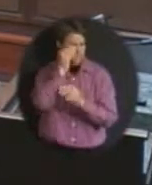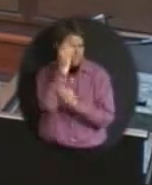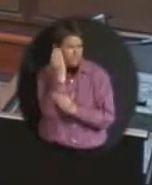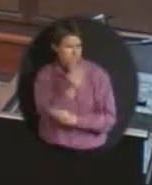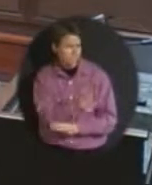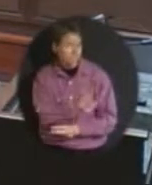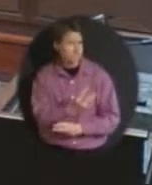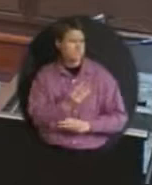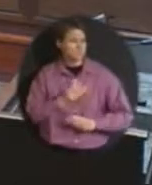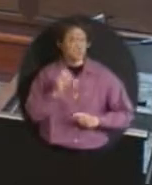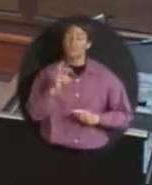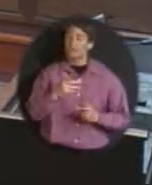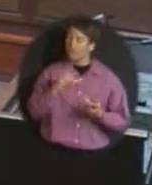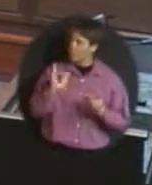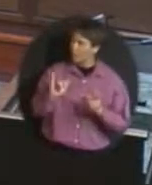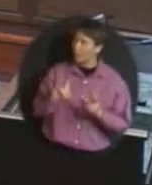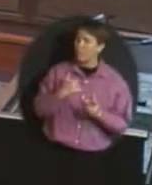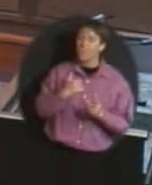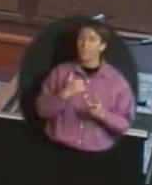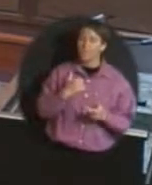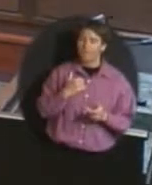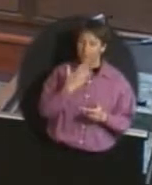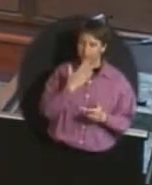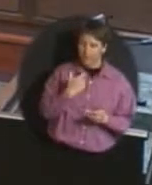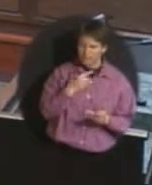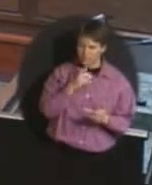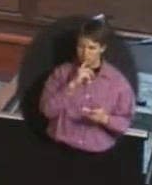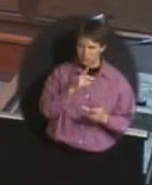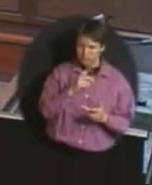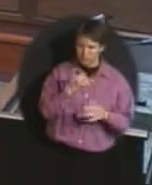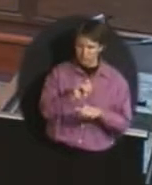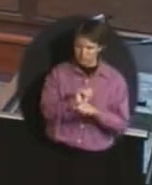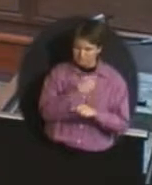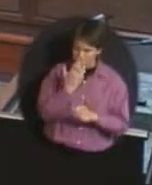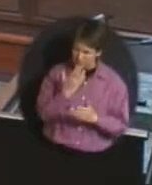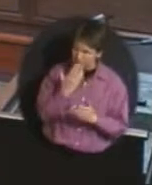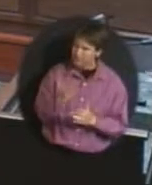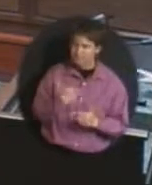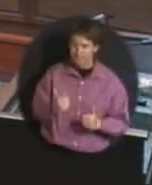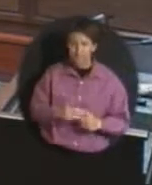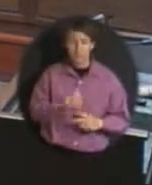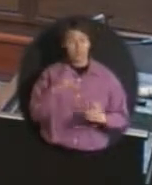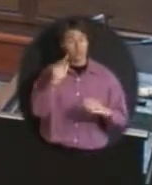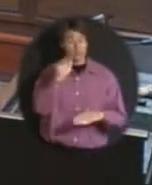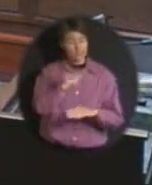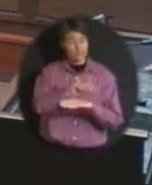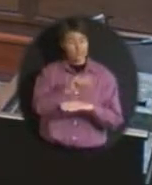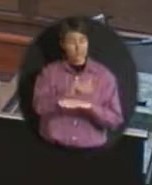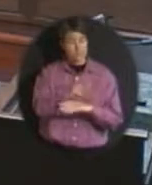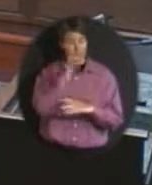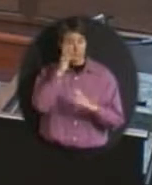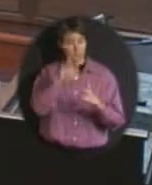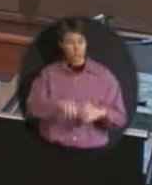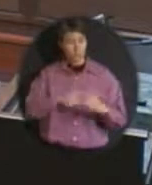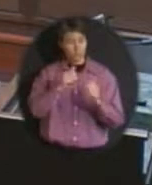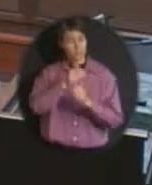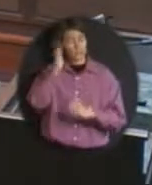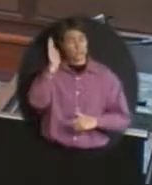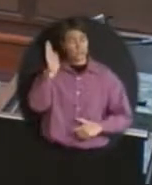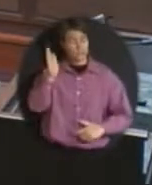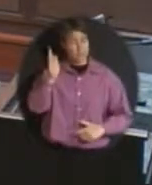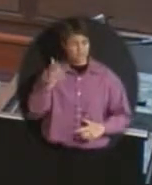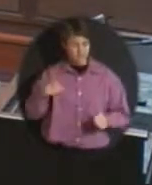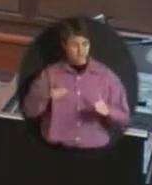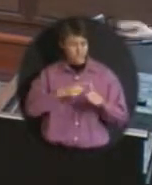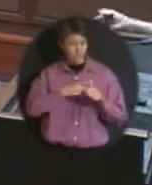All right. not I working. imagine those are still, the overhead ones are still working. All right, very good. This evening, we'll begin with our presentations, and our